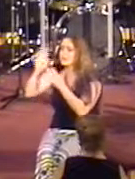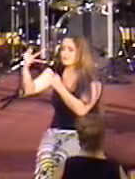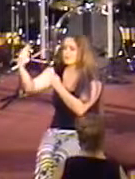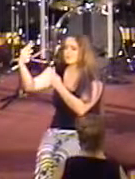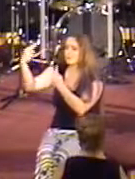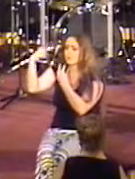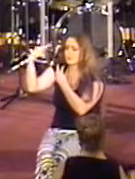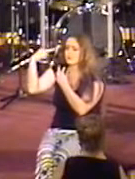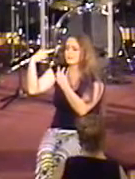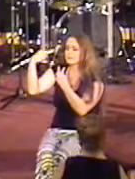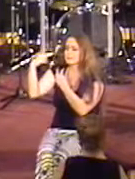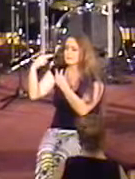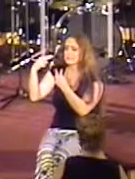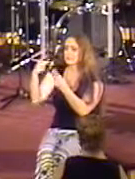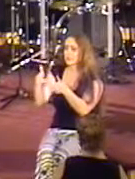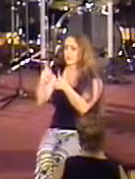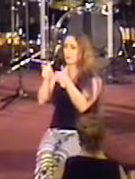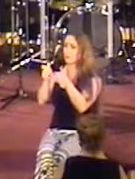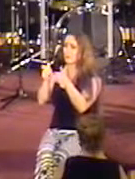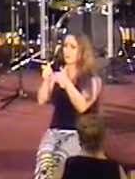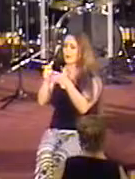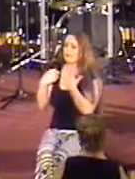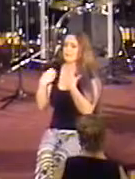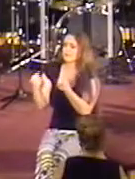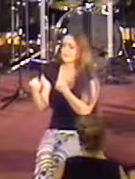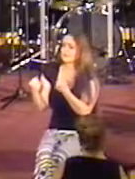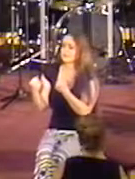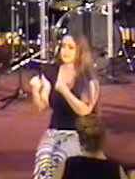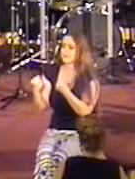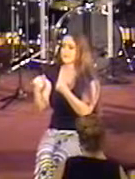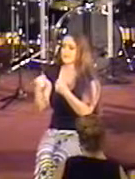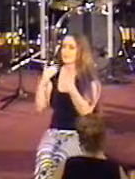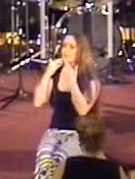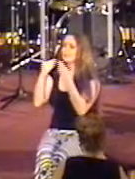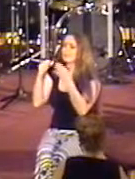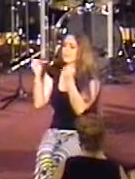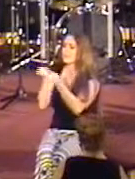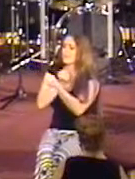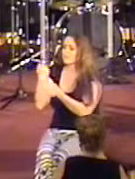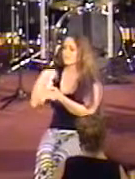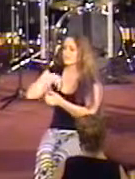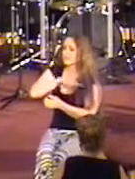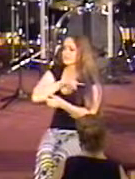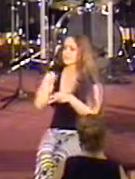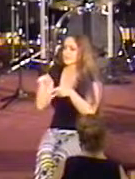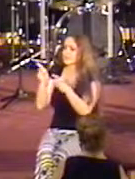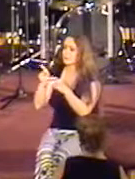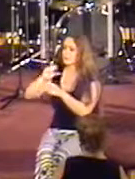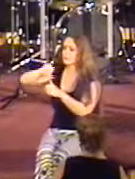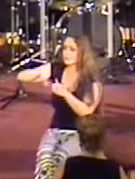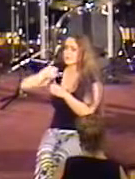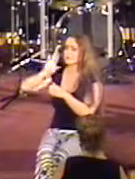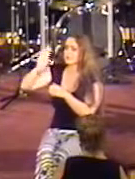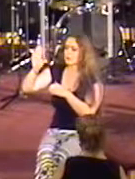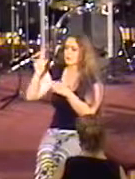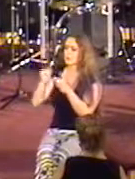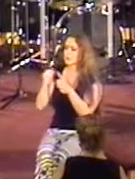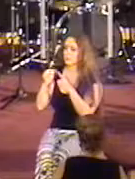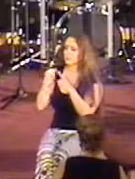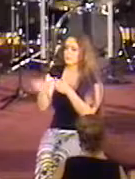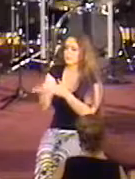speedy recovery, Lord, at this time. We just thank you for loving us, and thank you for this opportunity to be around your word this morning as your